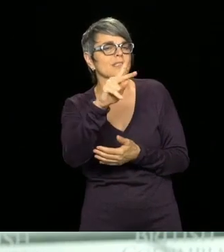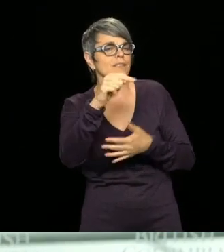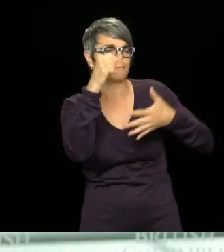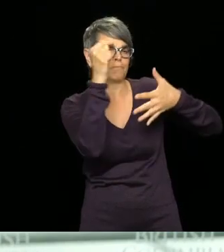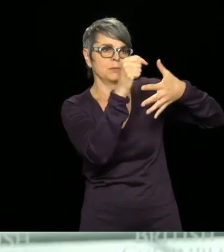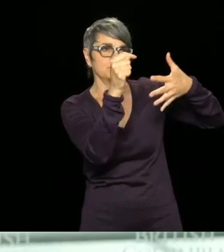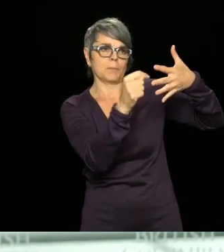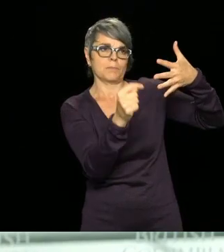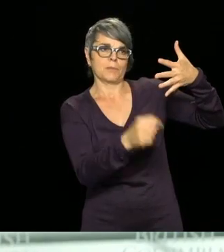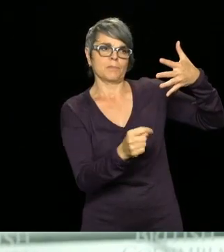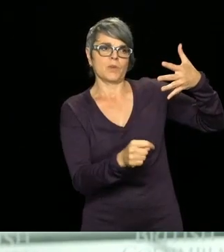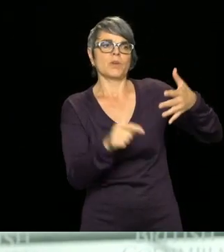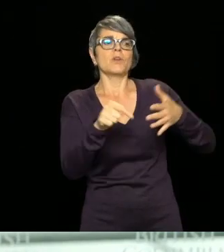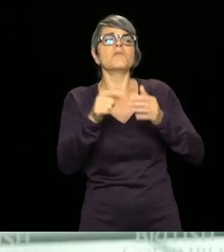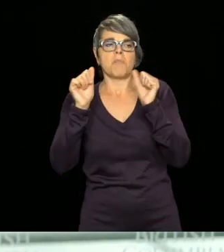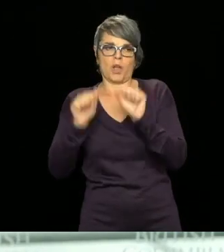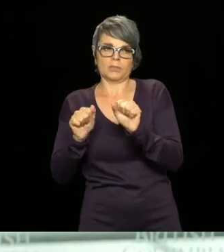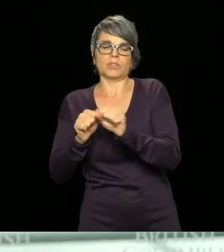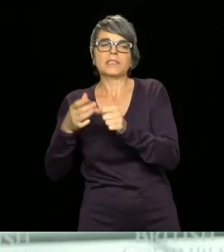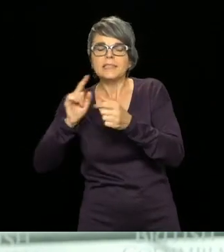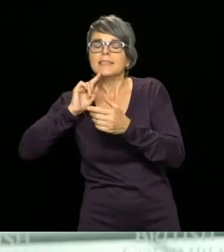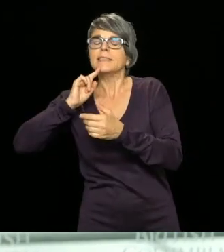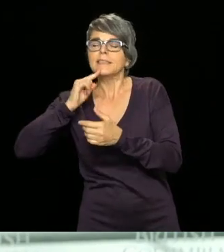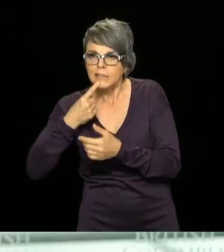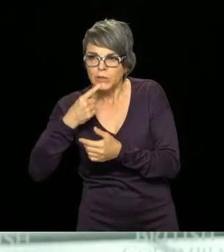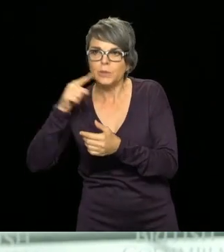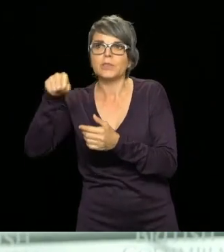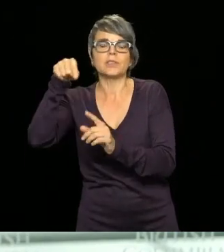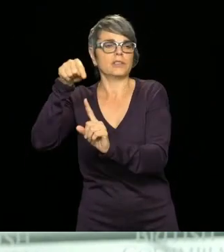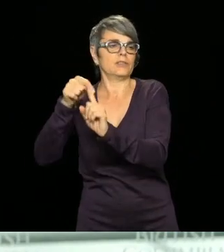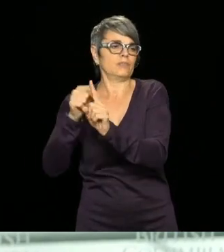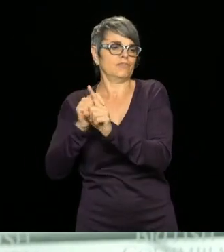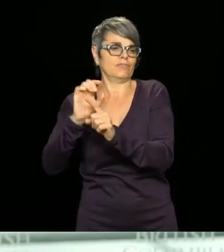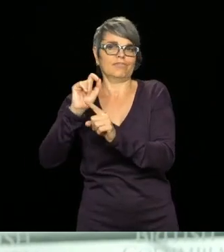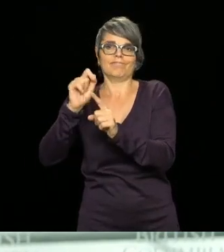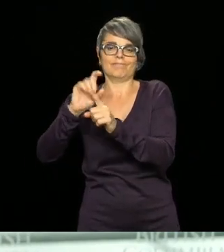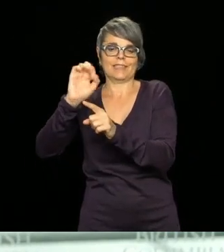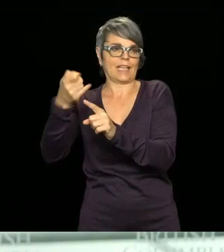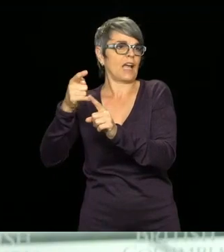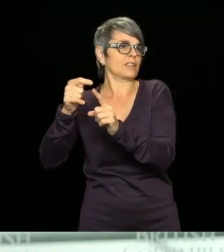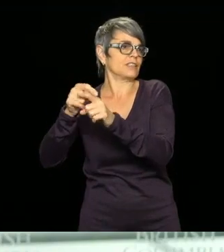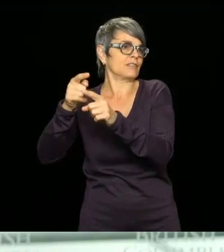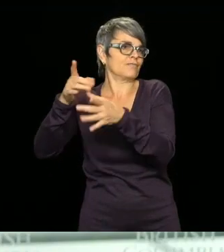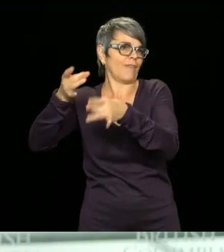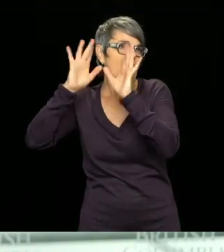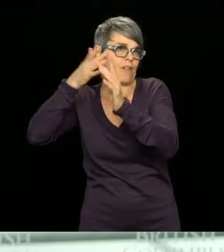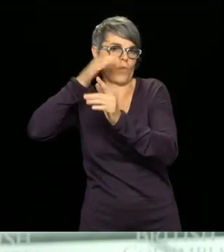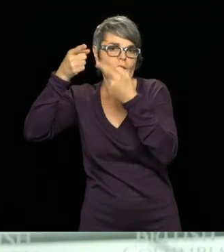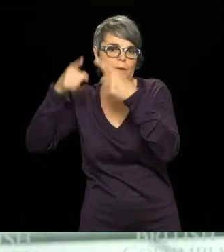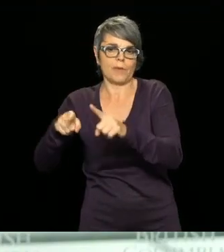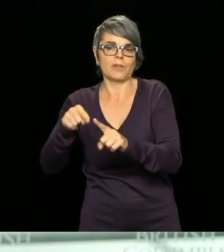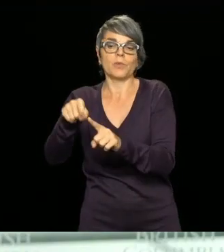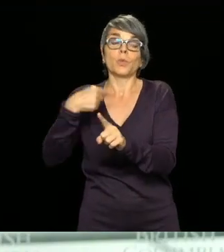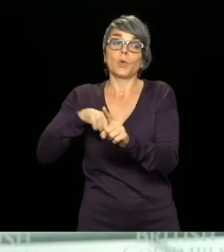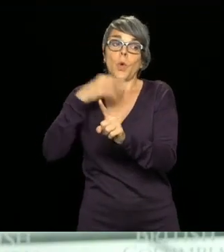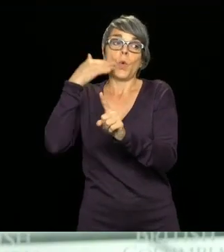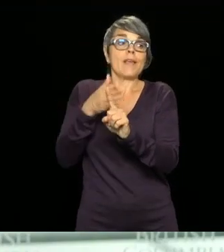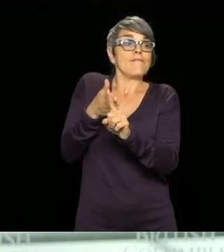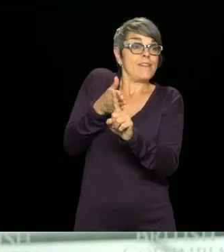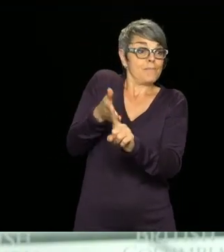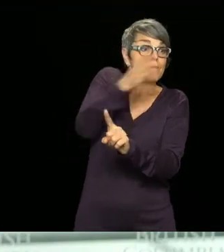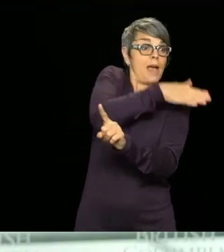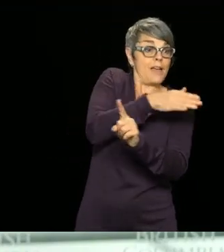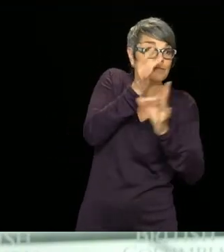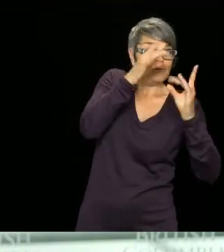that we know about domestic violence is that the best predictor of future violence is past violence. And so there's a very clear set